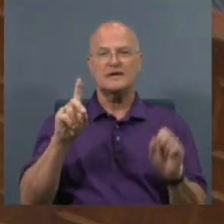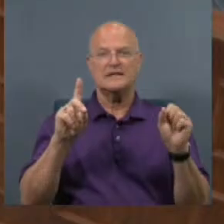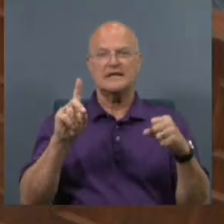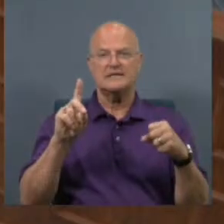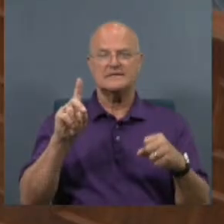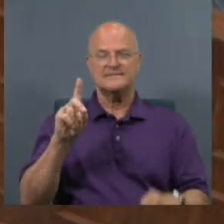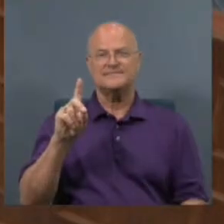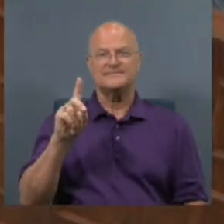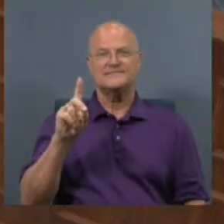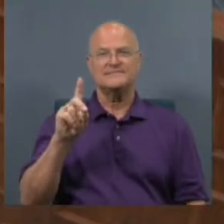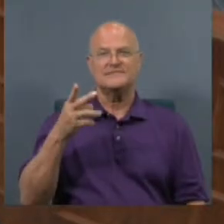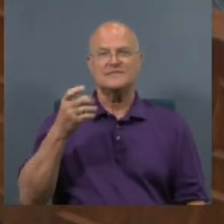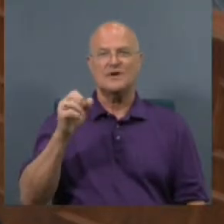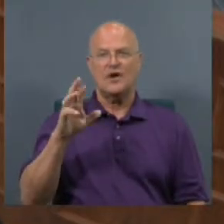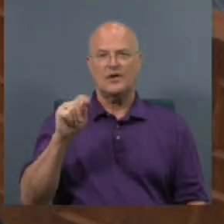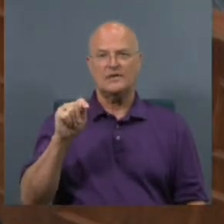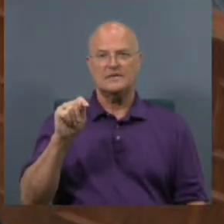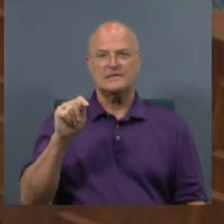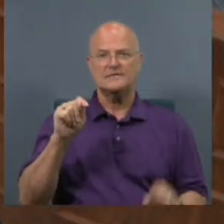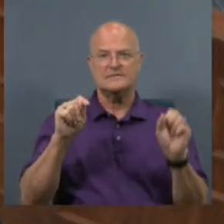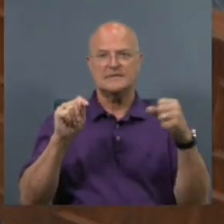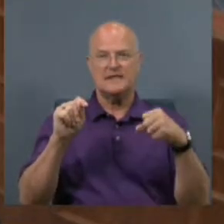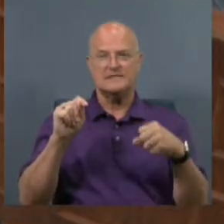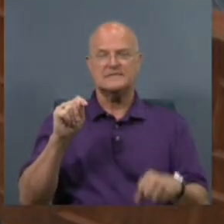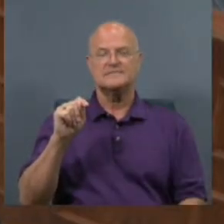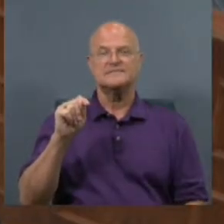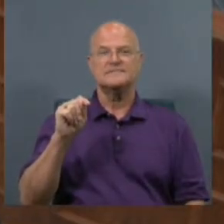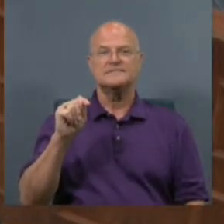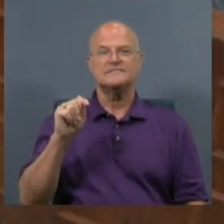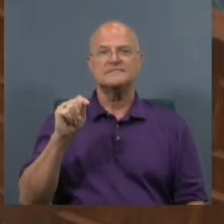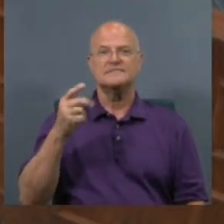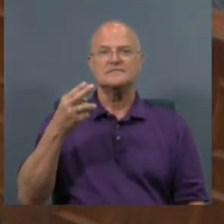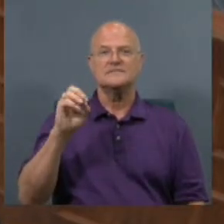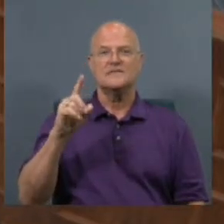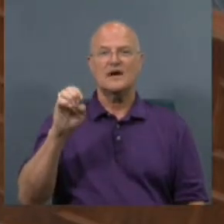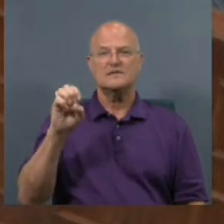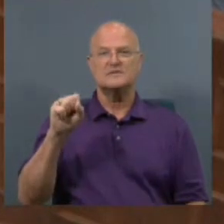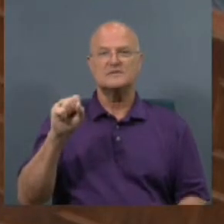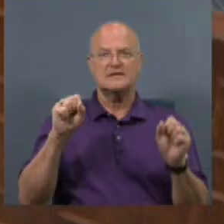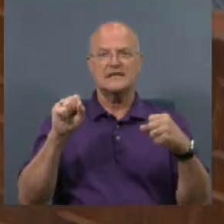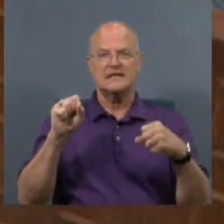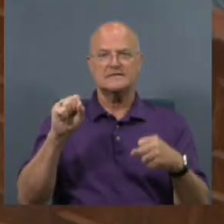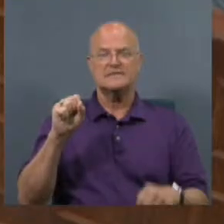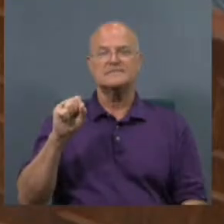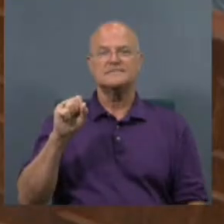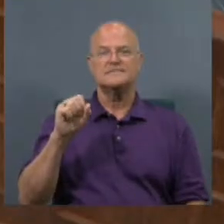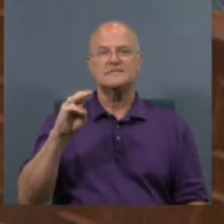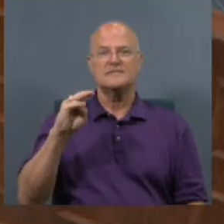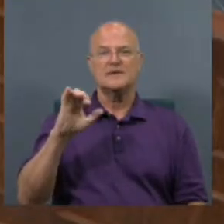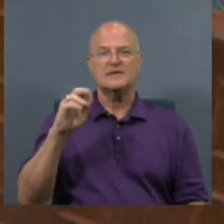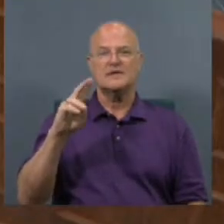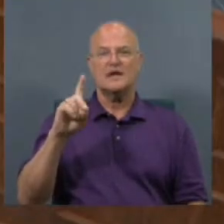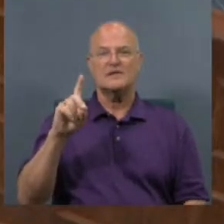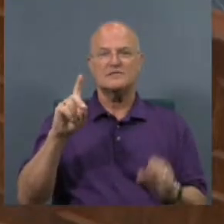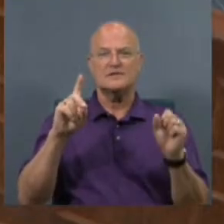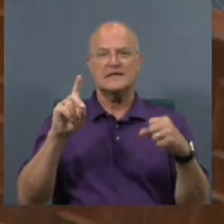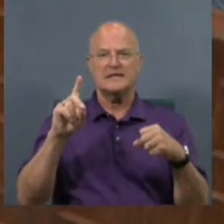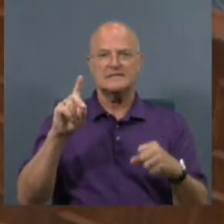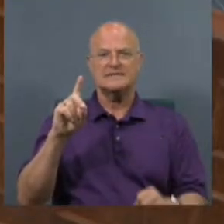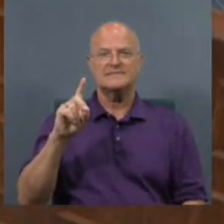Yes. Hart? Yes. Hodges? Yes. McDonald?